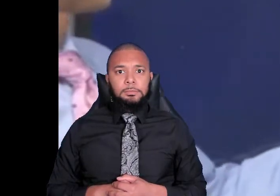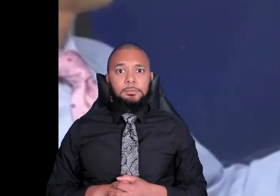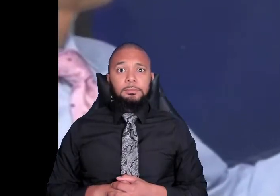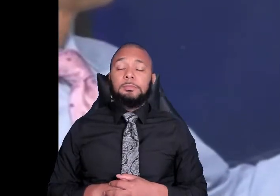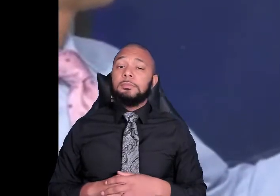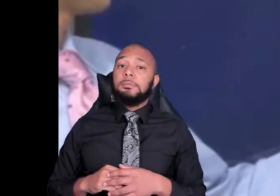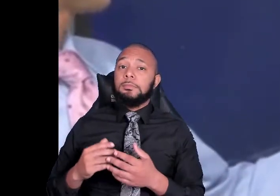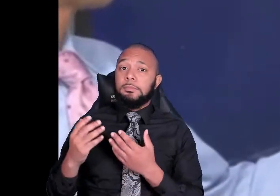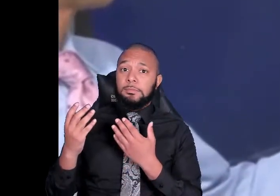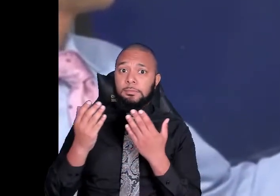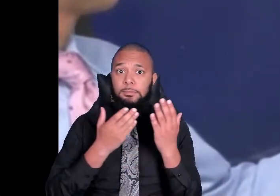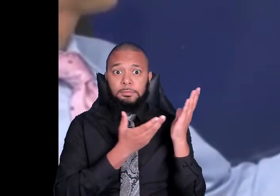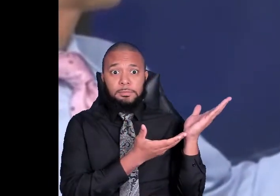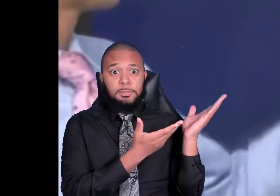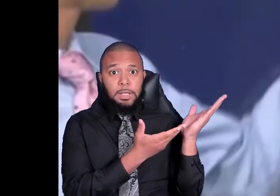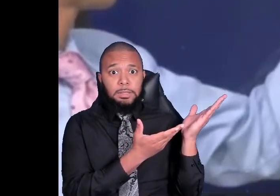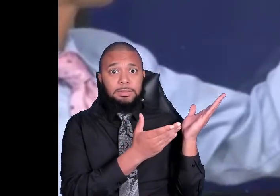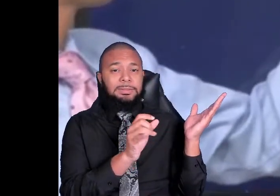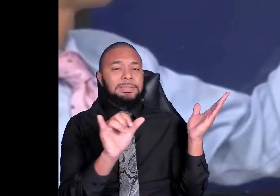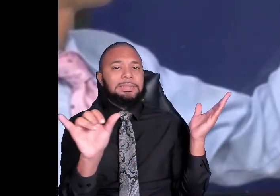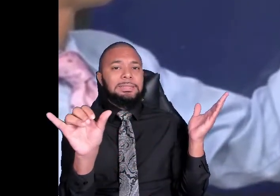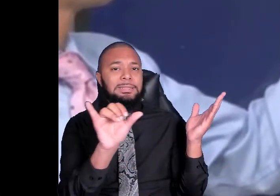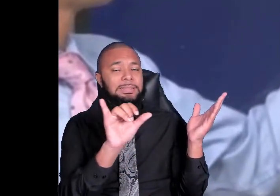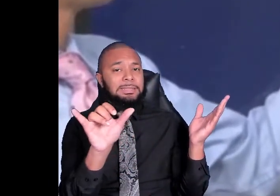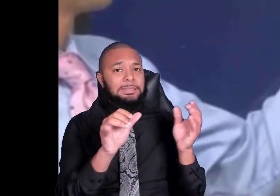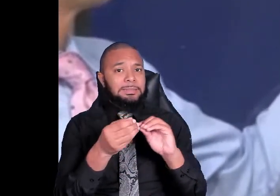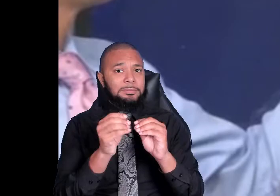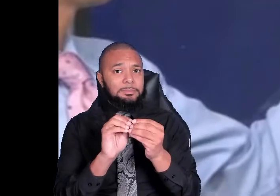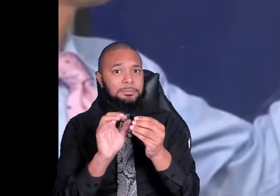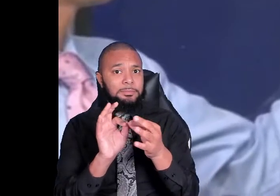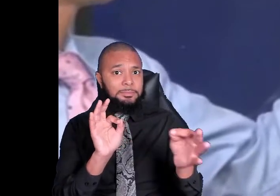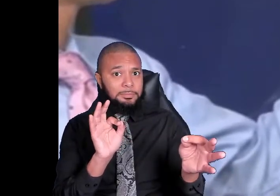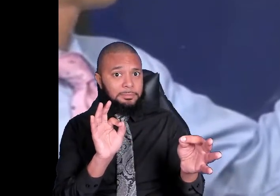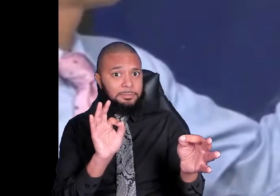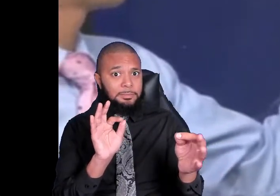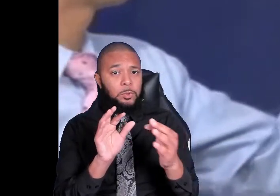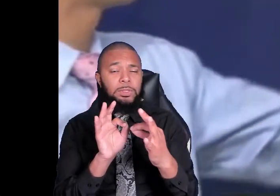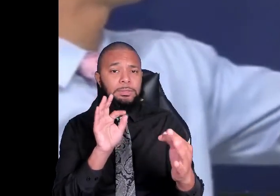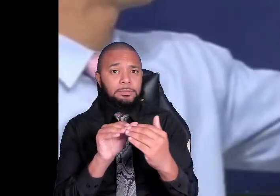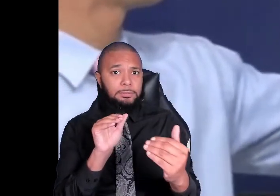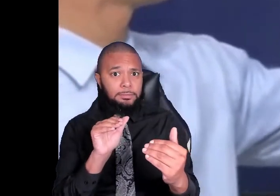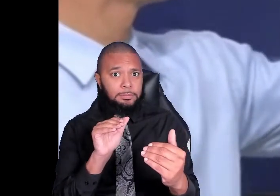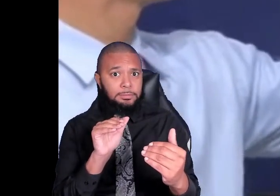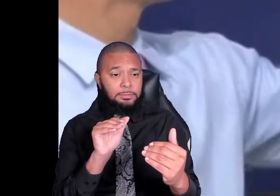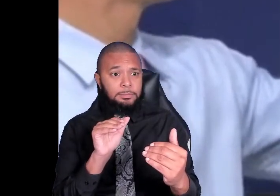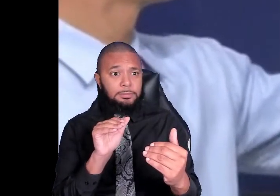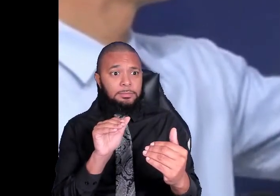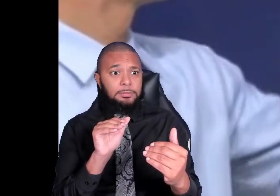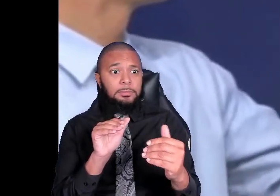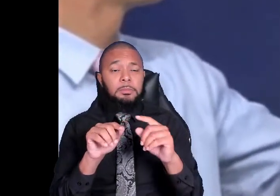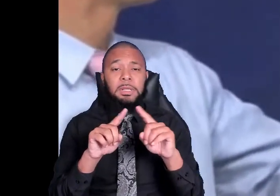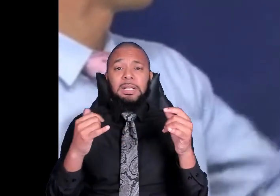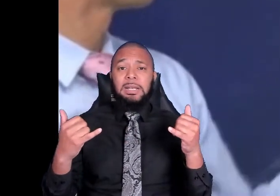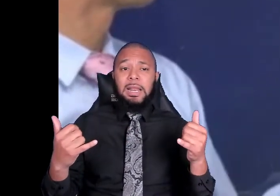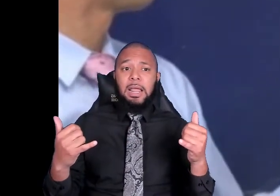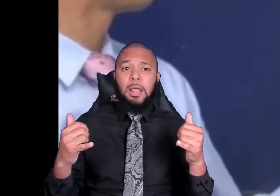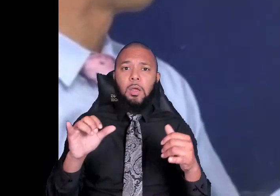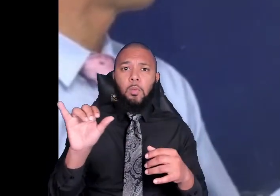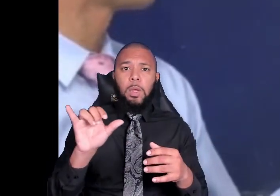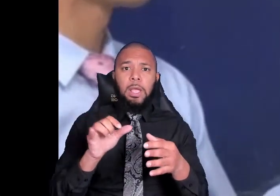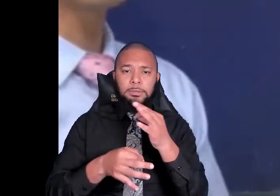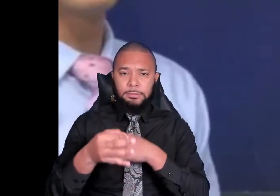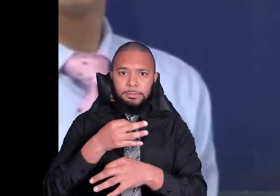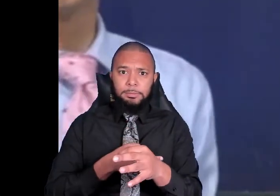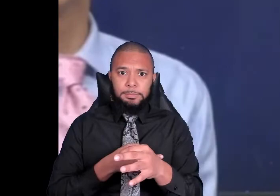the same exact equation as this one. The only difference is that we input y as